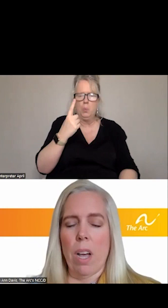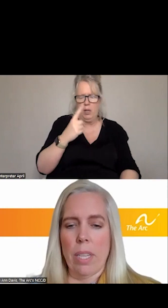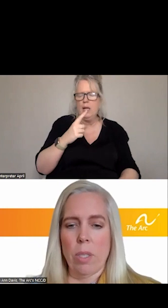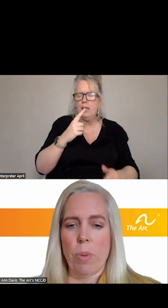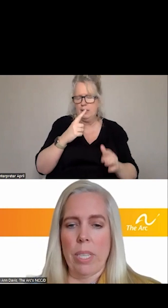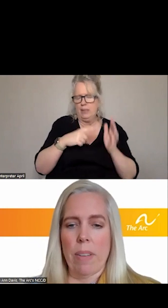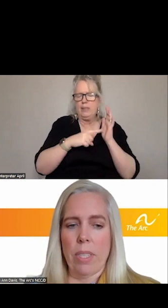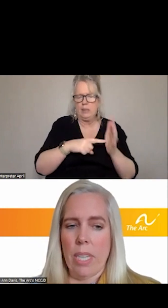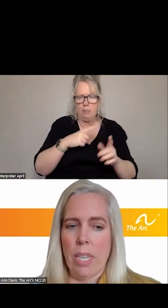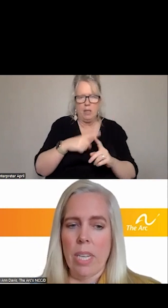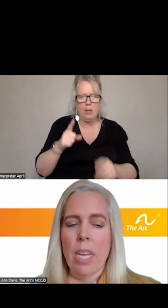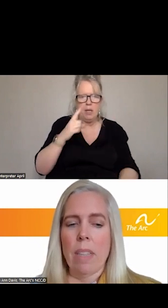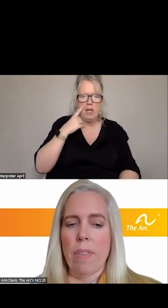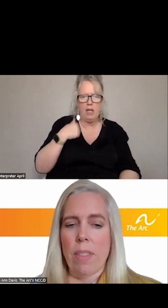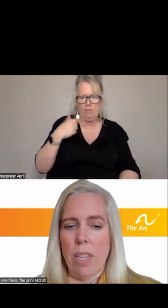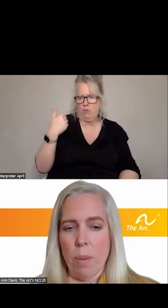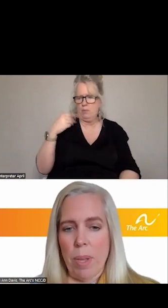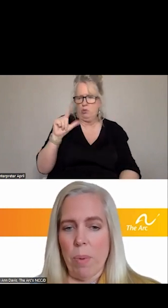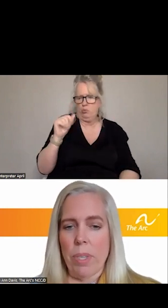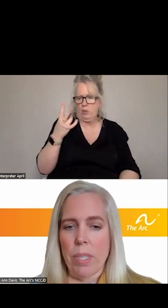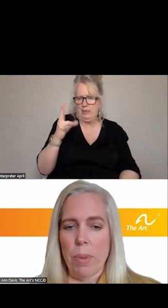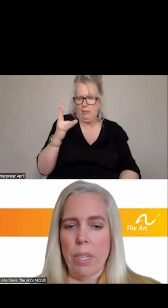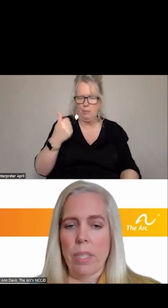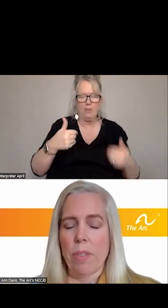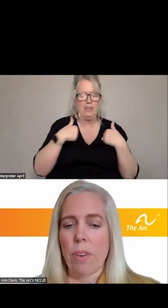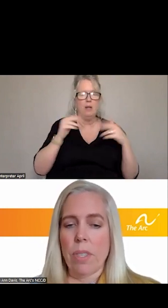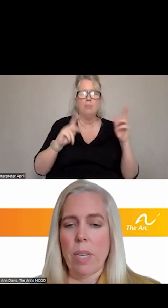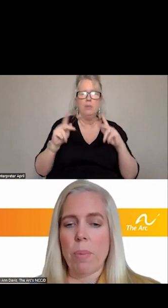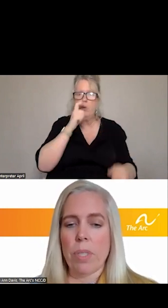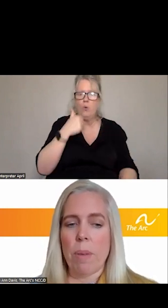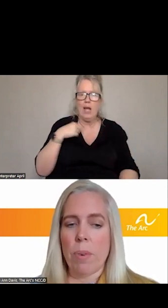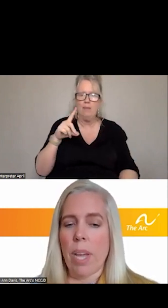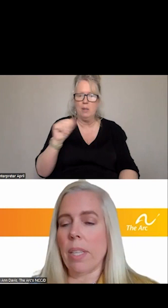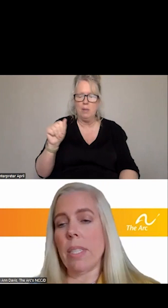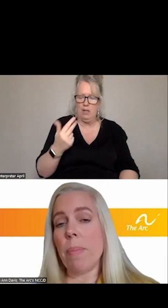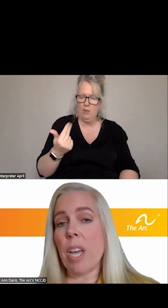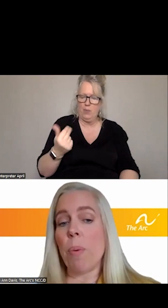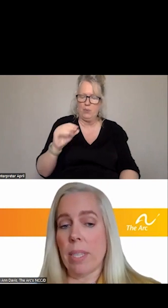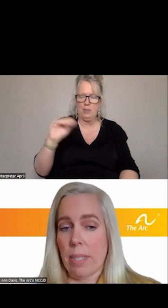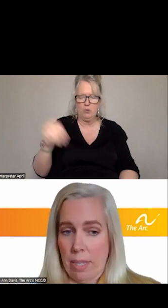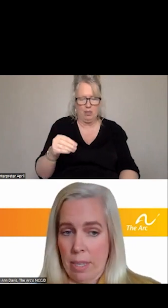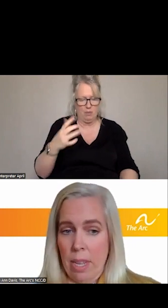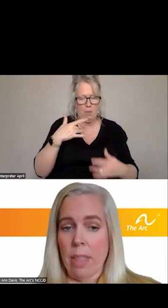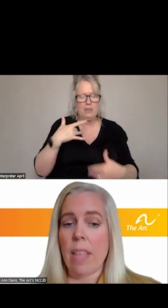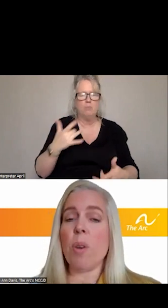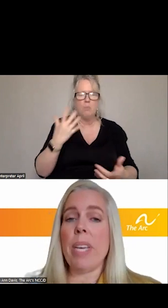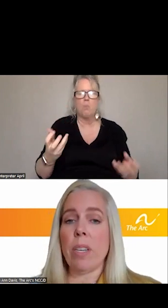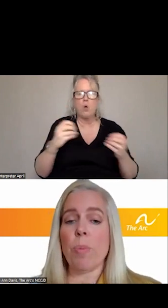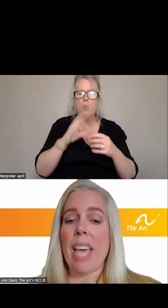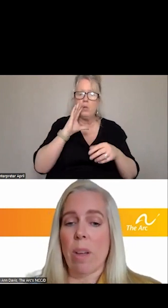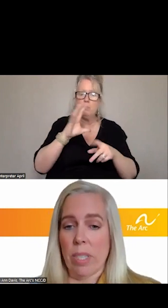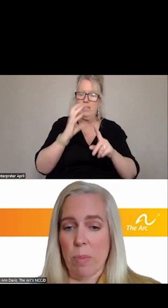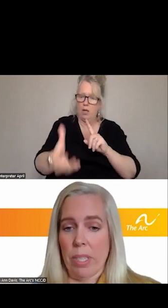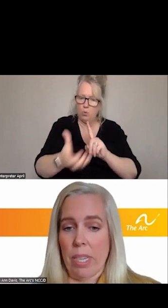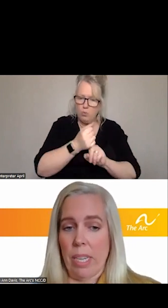from Macaulay in 2017 that found that young people with disabilities are 13% more likely to be arrested than their